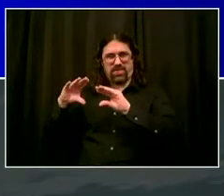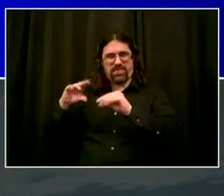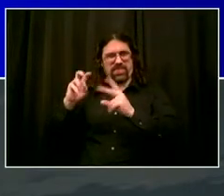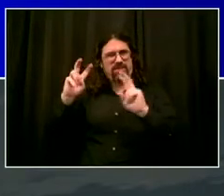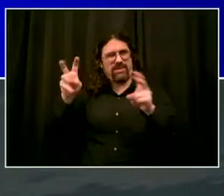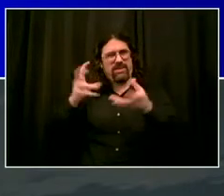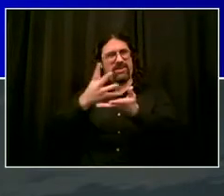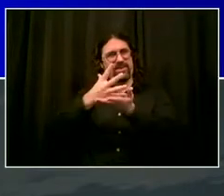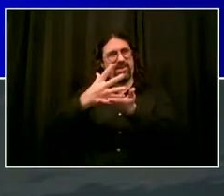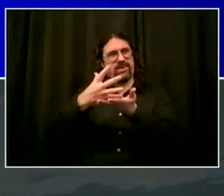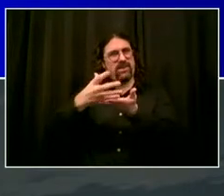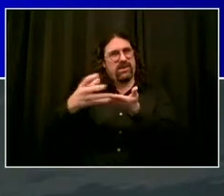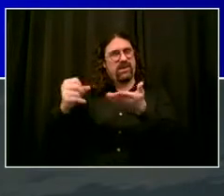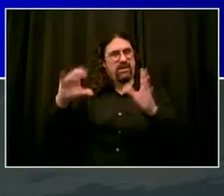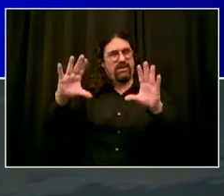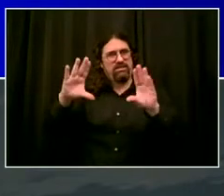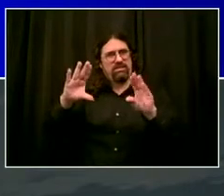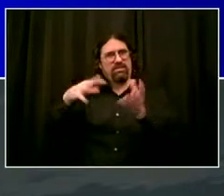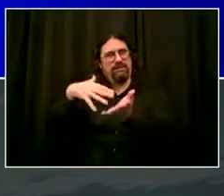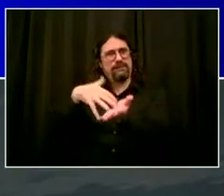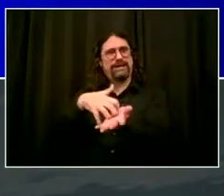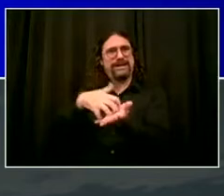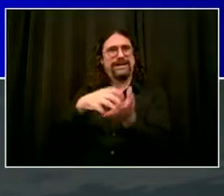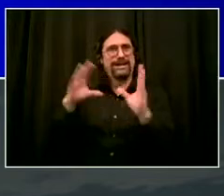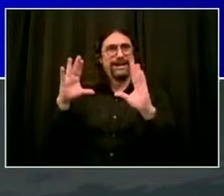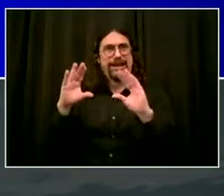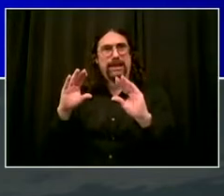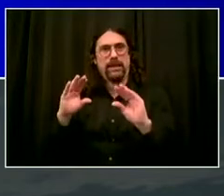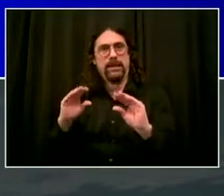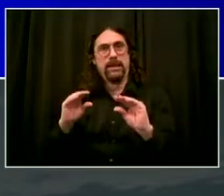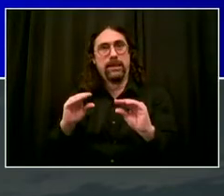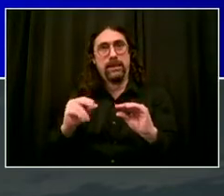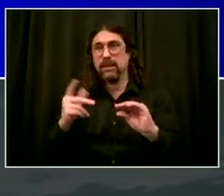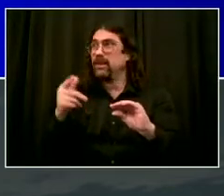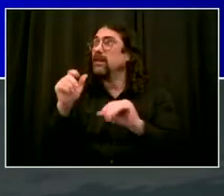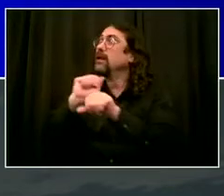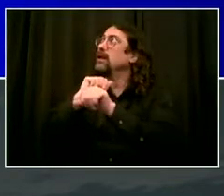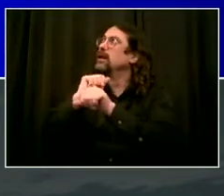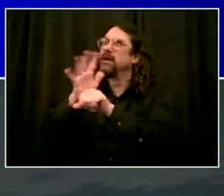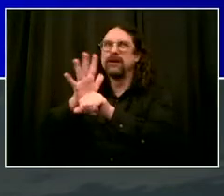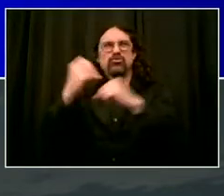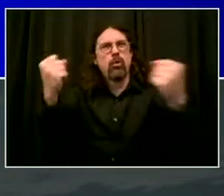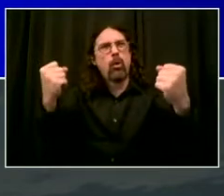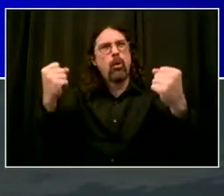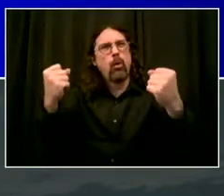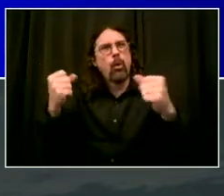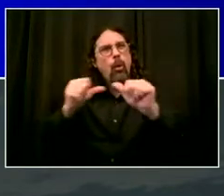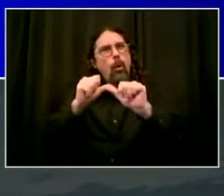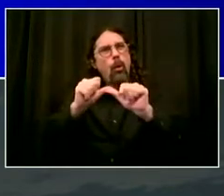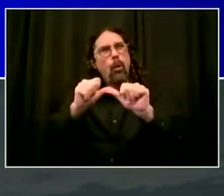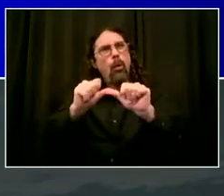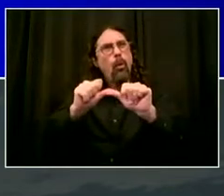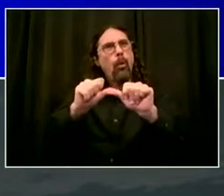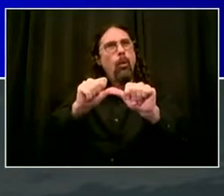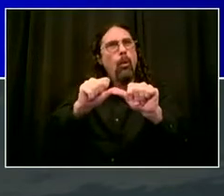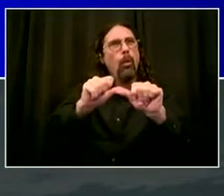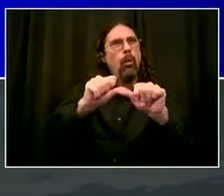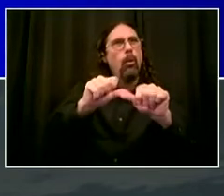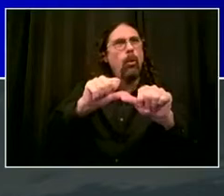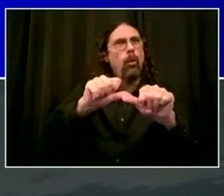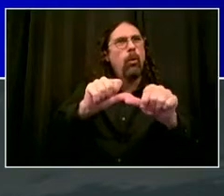time on the economic side as well we need that stimulus to keep people going and that means